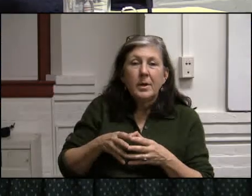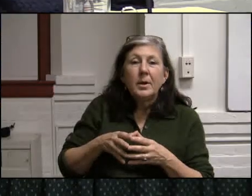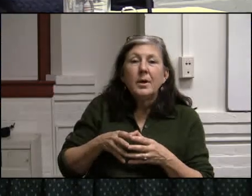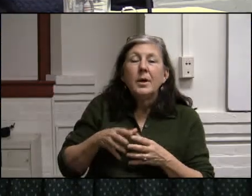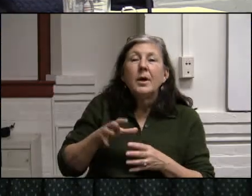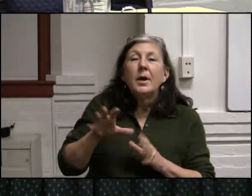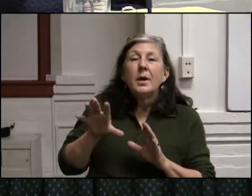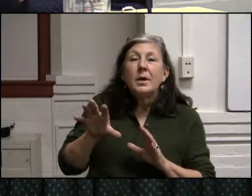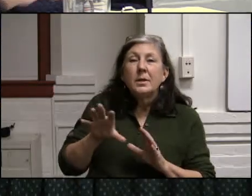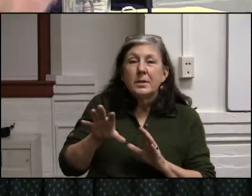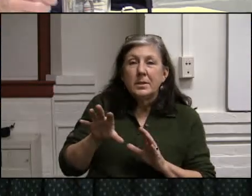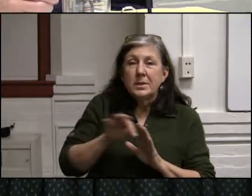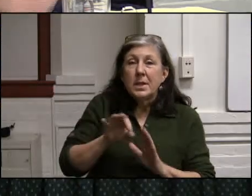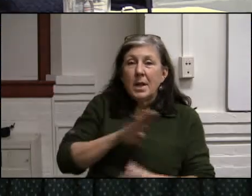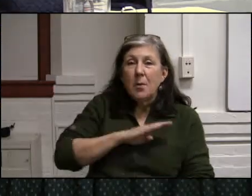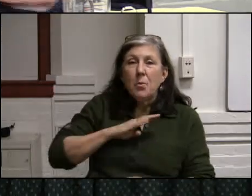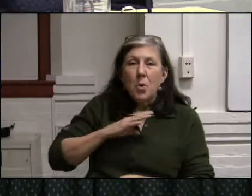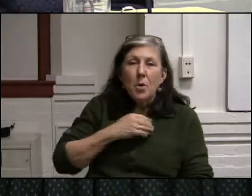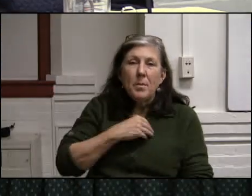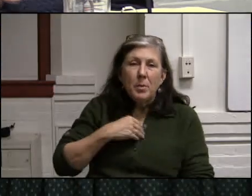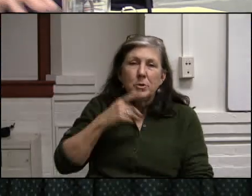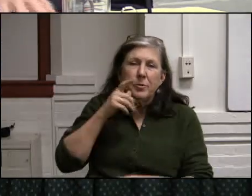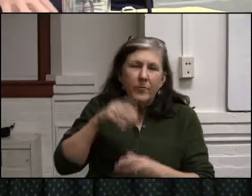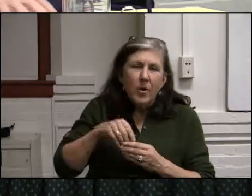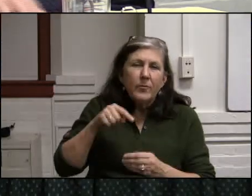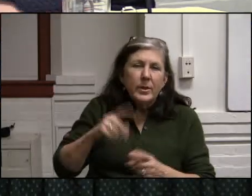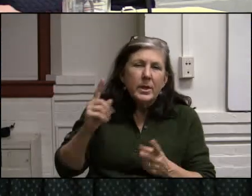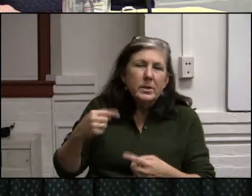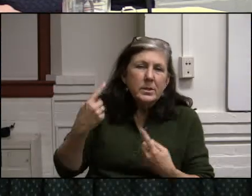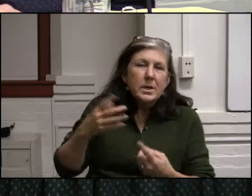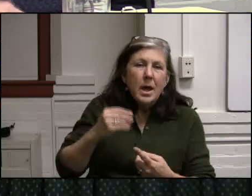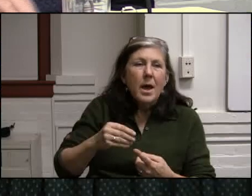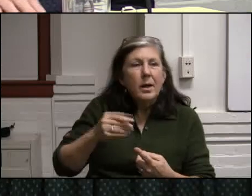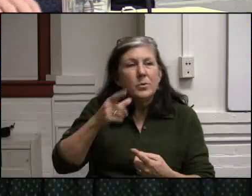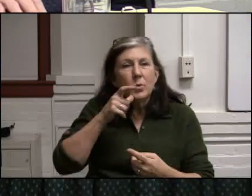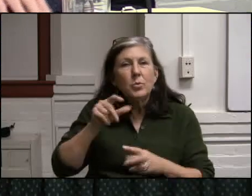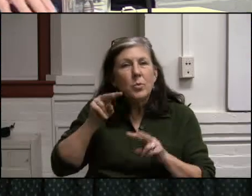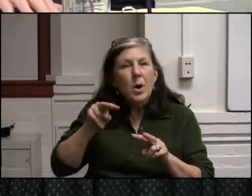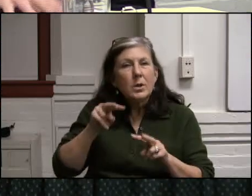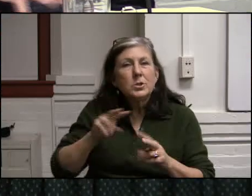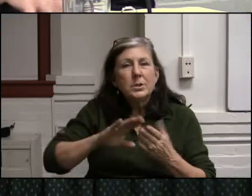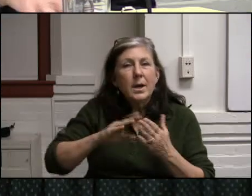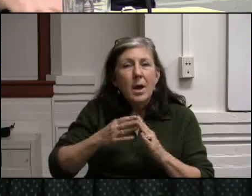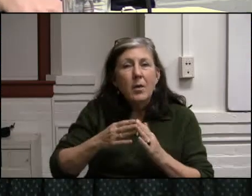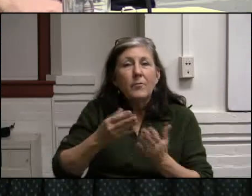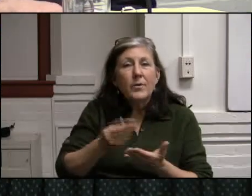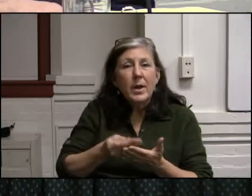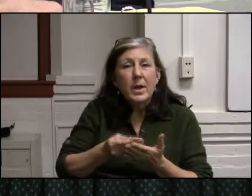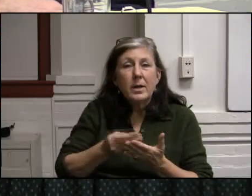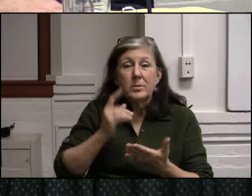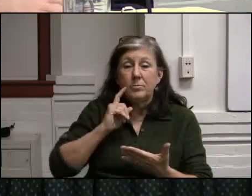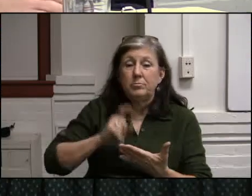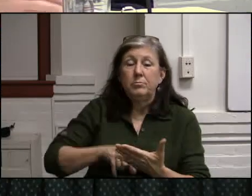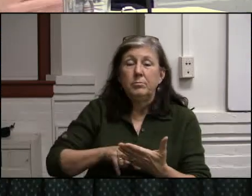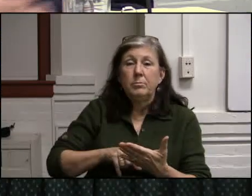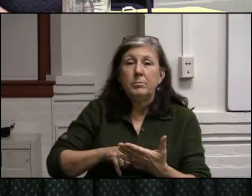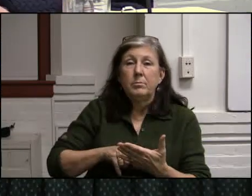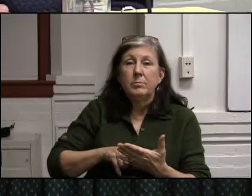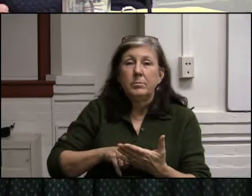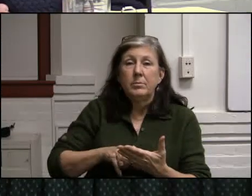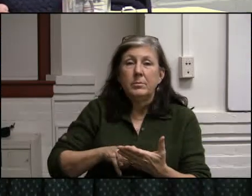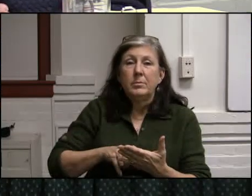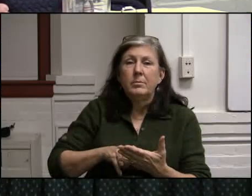Select board members who've been involved in this over the years and close observers to town finances will recognize that this is a